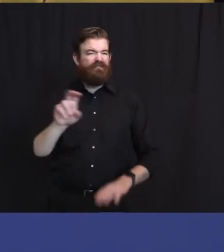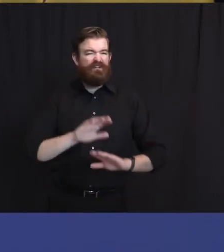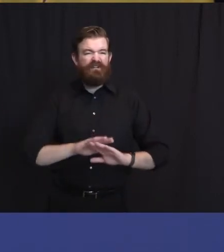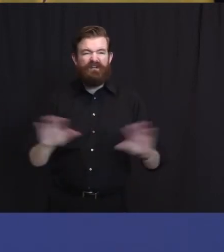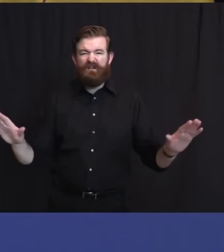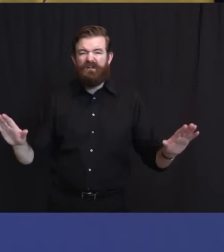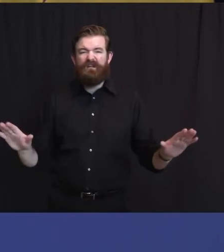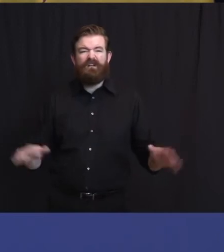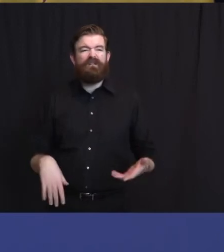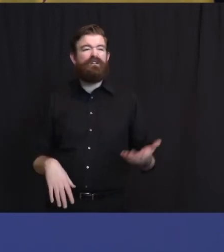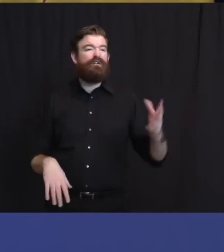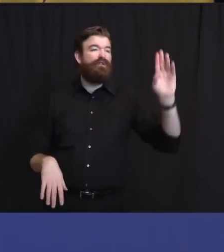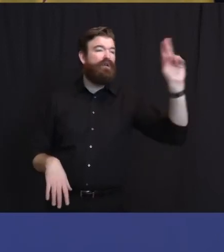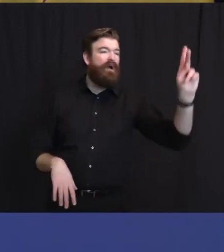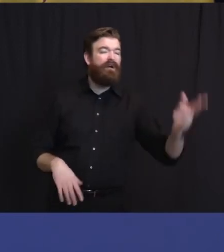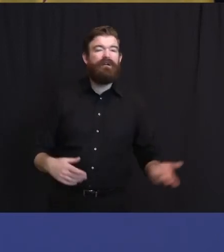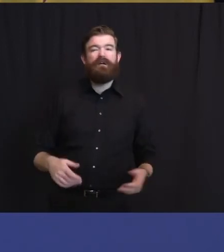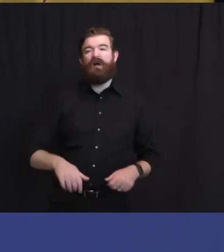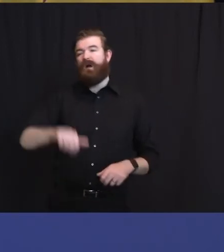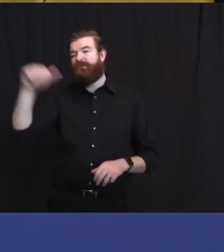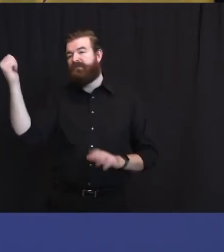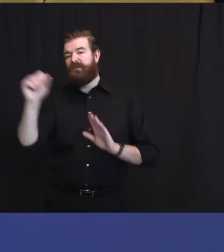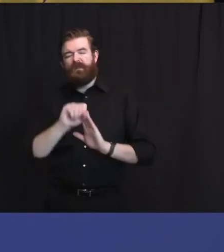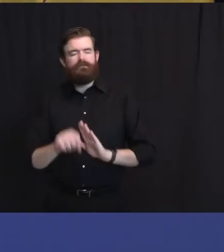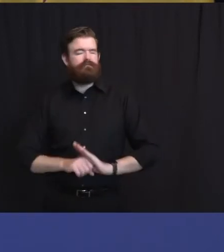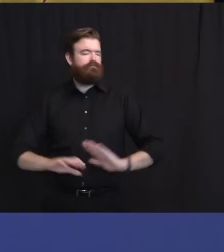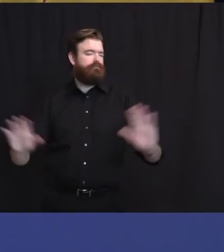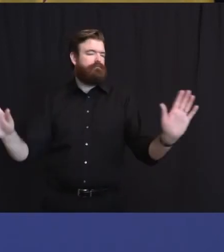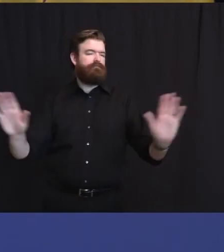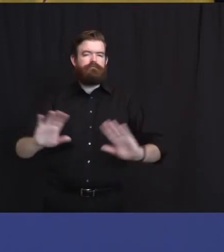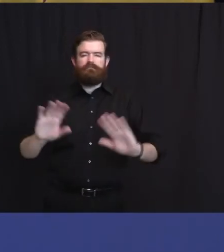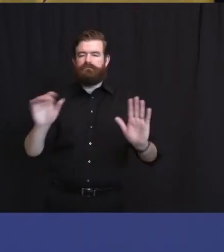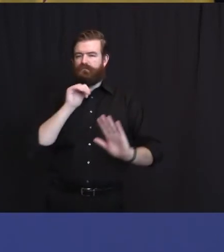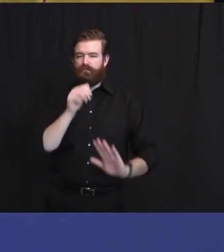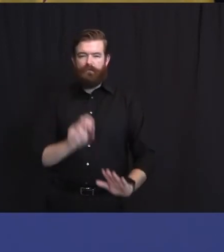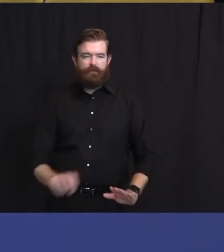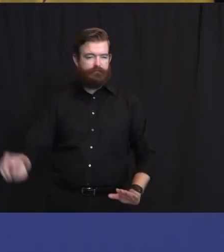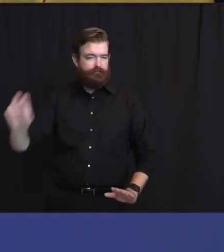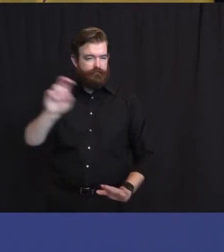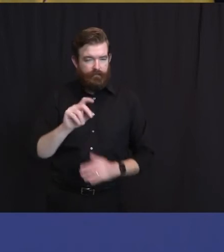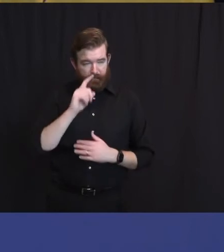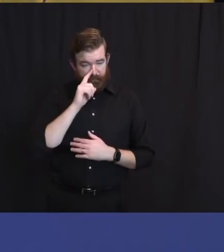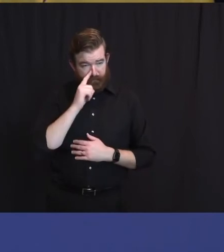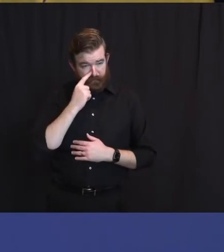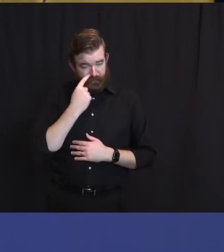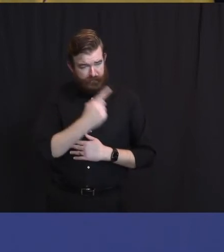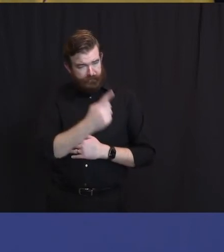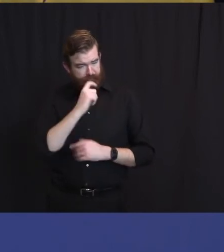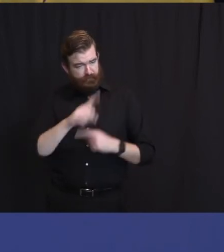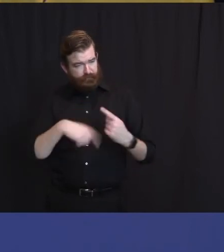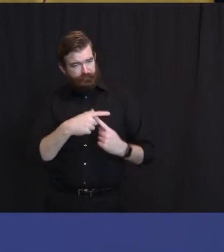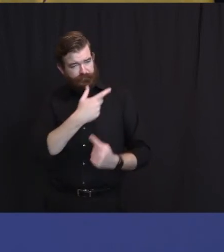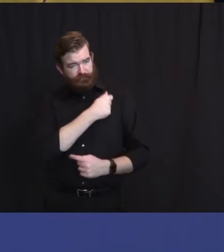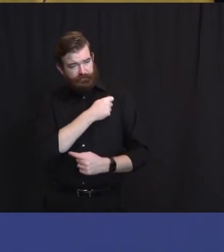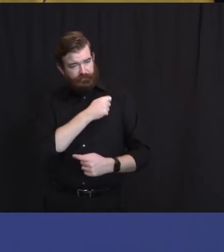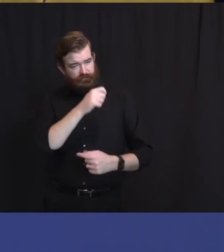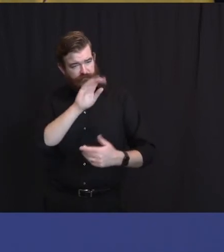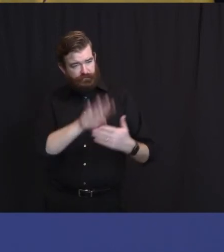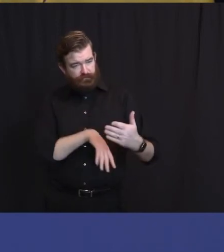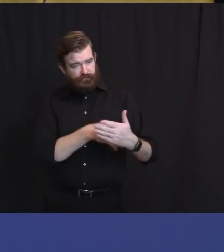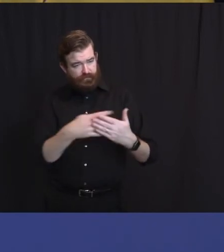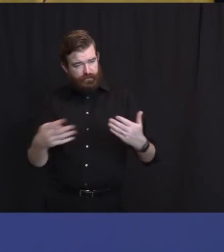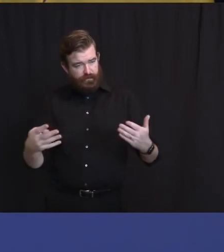So you asked when will we have vaccination schedules up on the dashboard? I think this is still